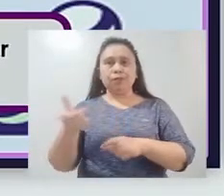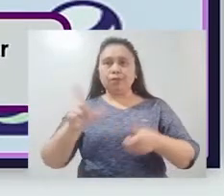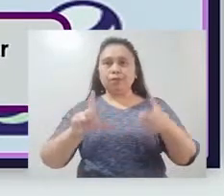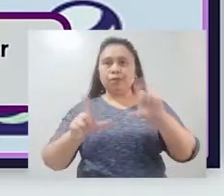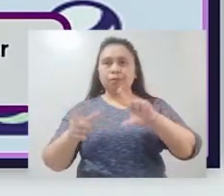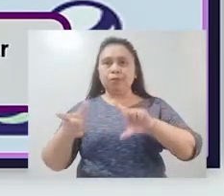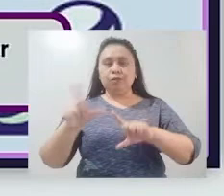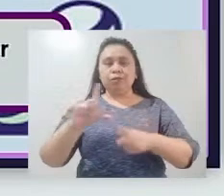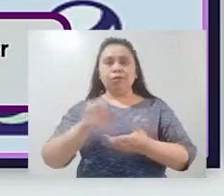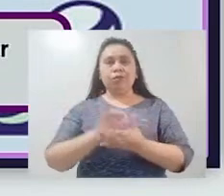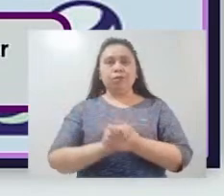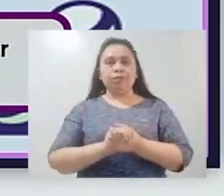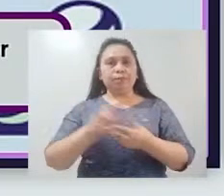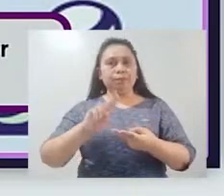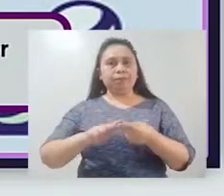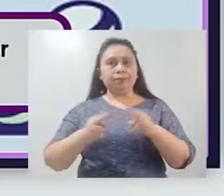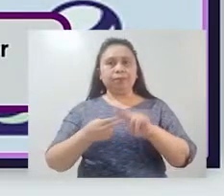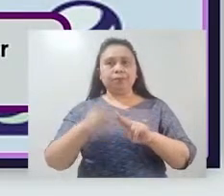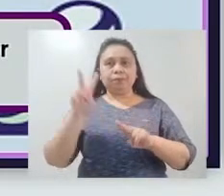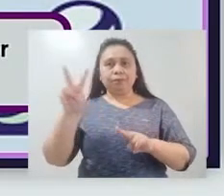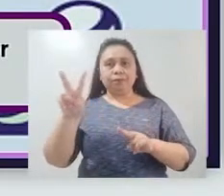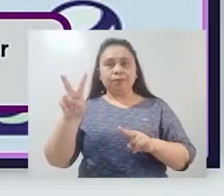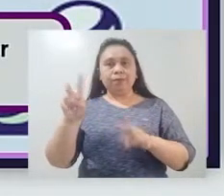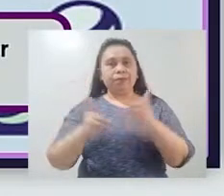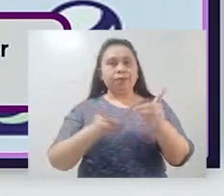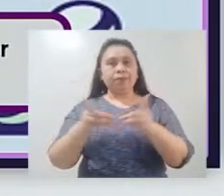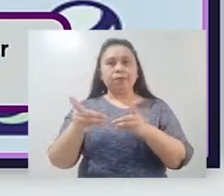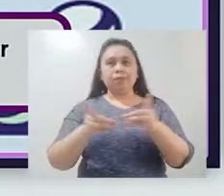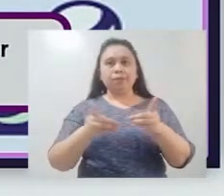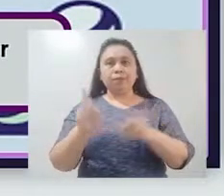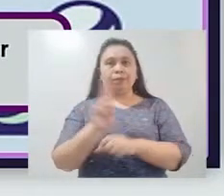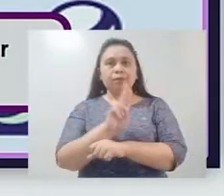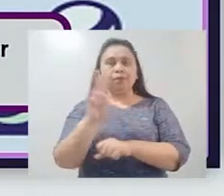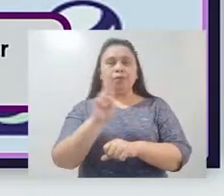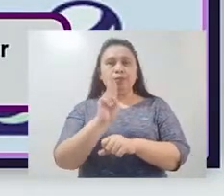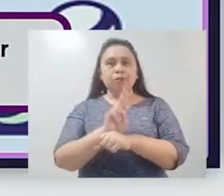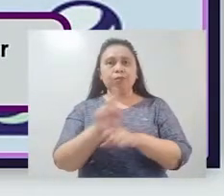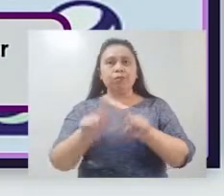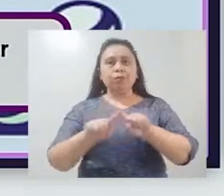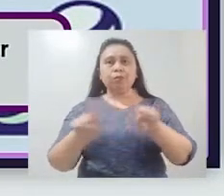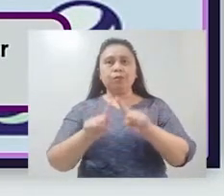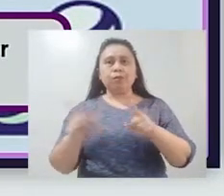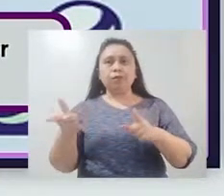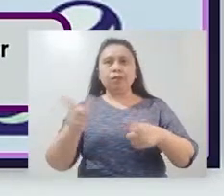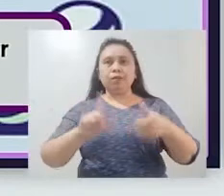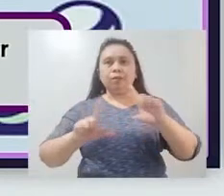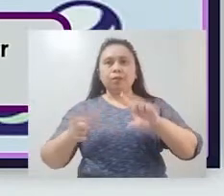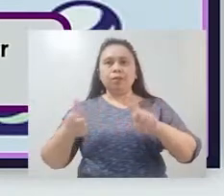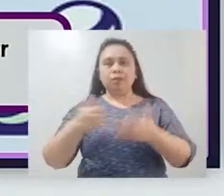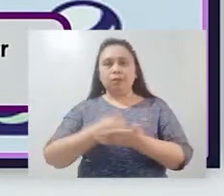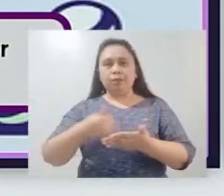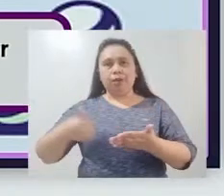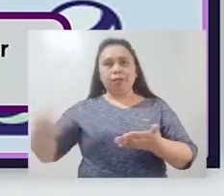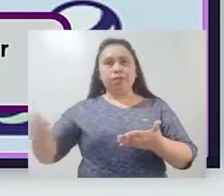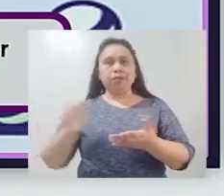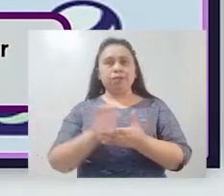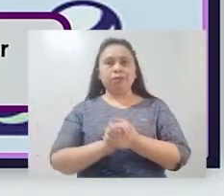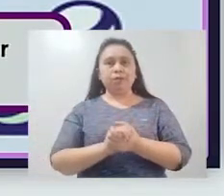laboratory. Number 2, describe the use of the different laboratory